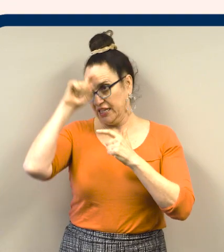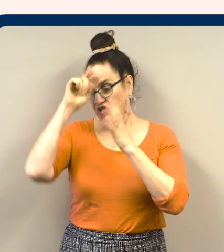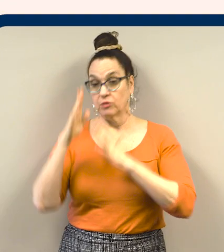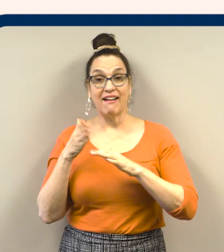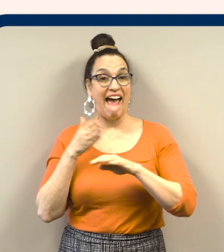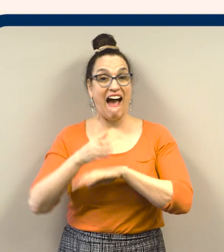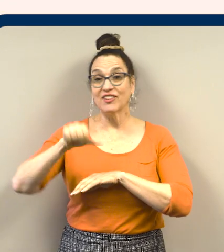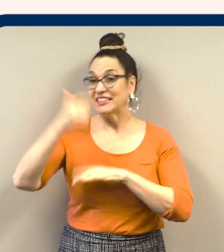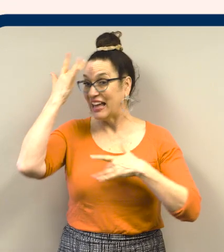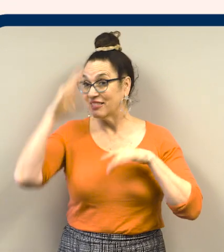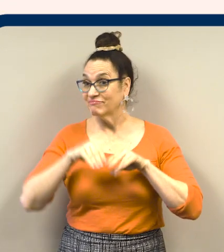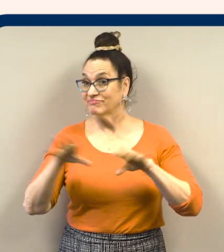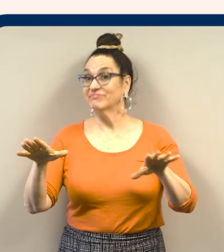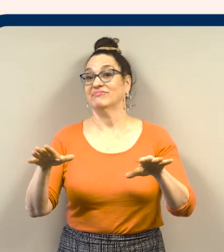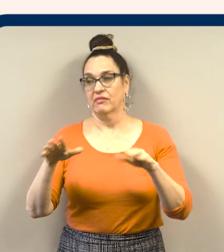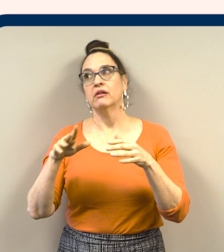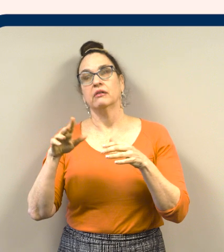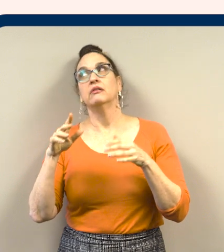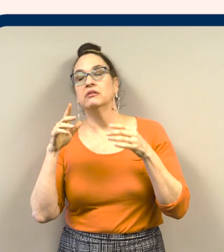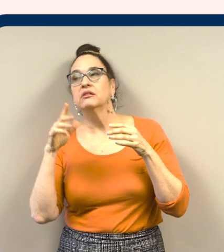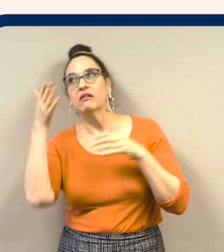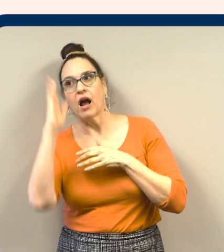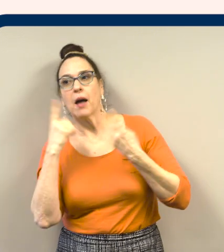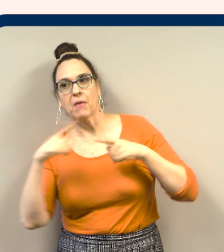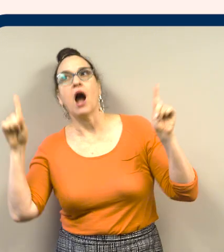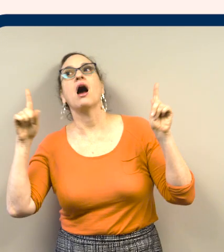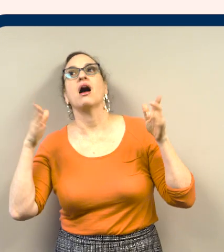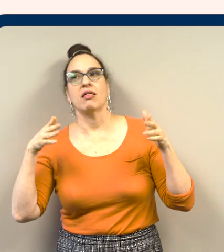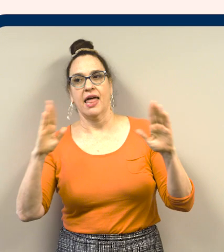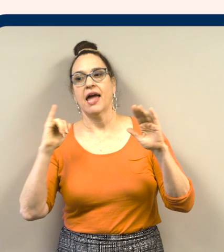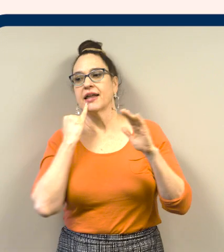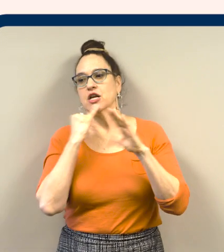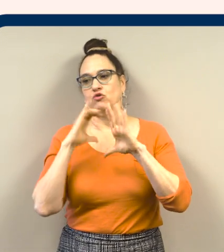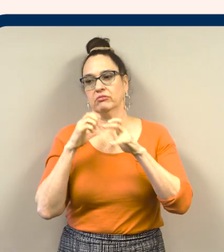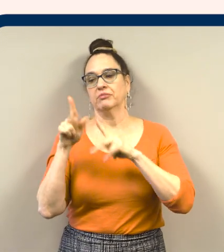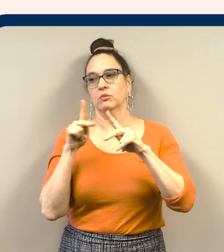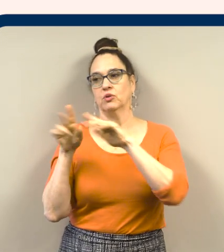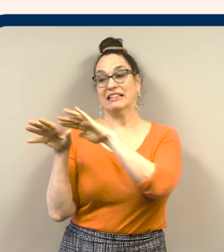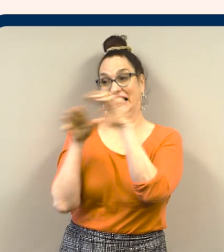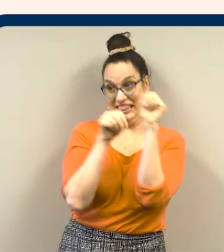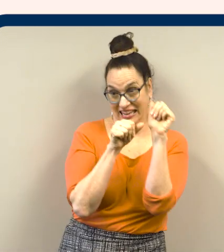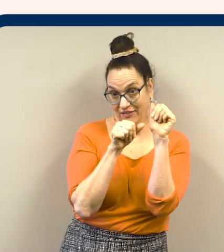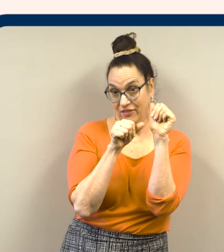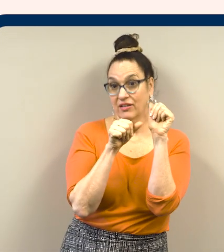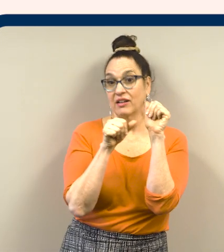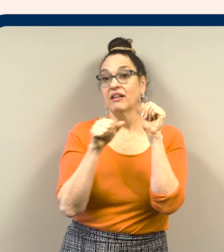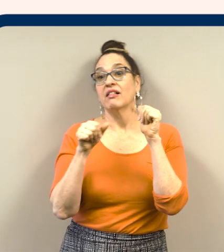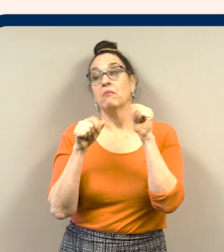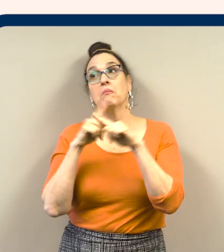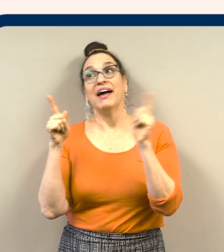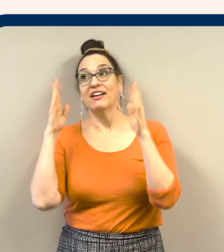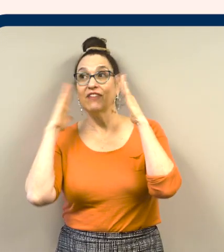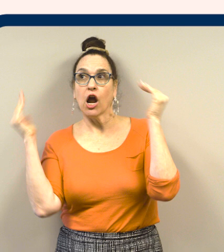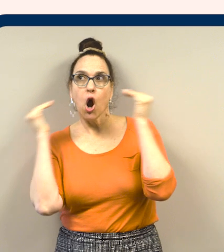10th plague, Pharaoh finally allowed the Israelites to leave. However, soon after, he changed his mind